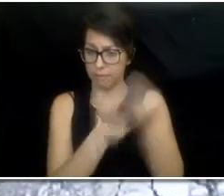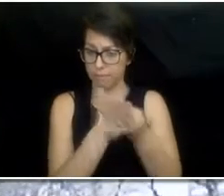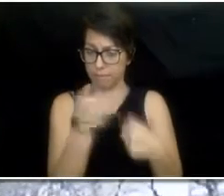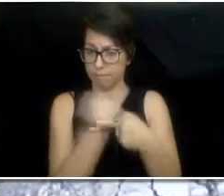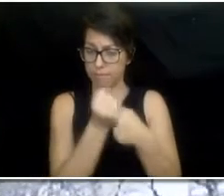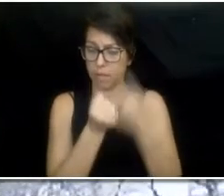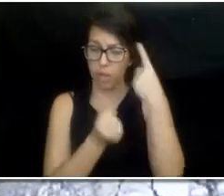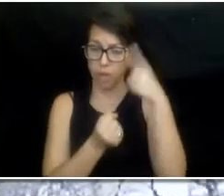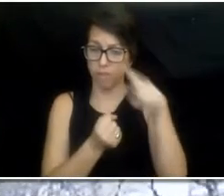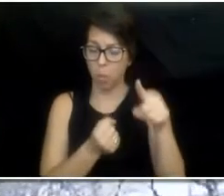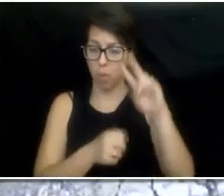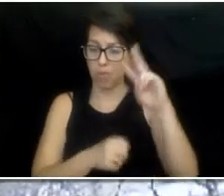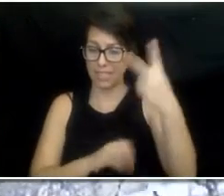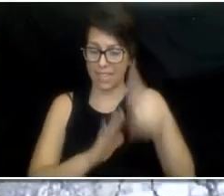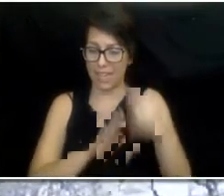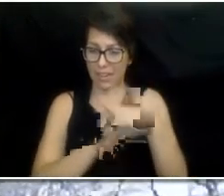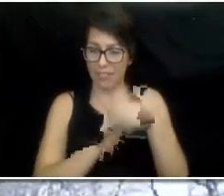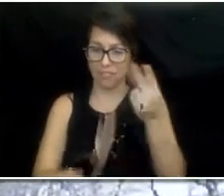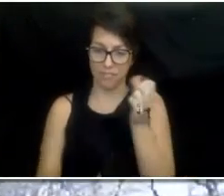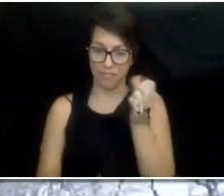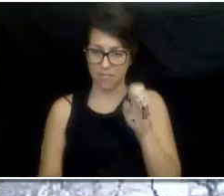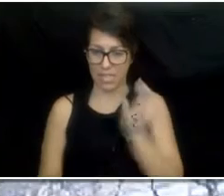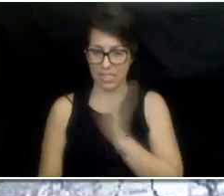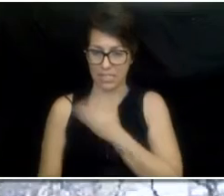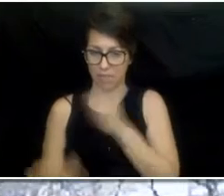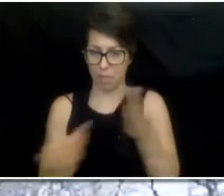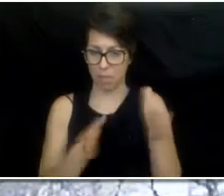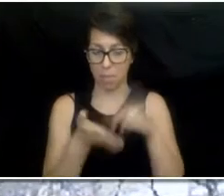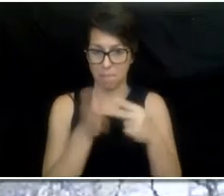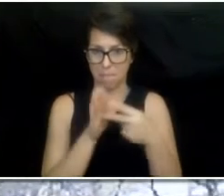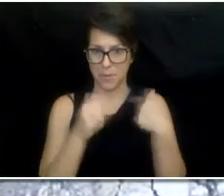and and evaluate our funding needs at that